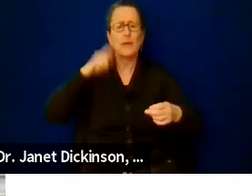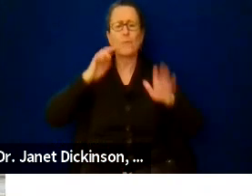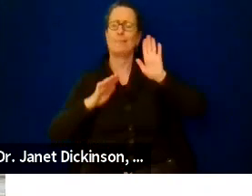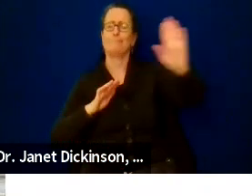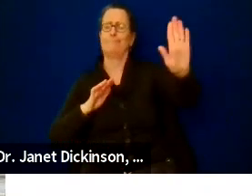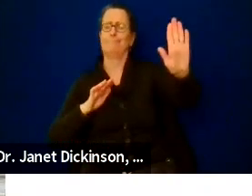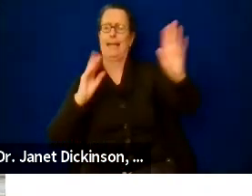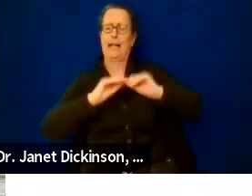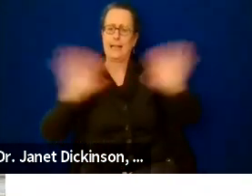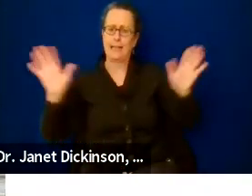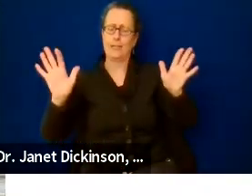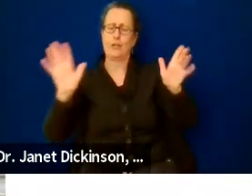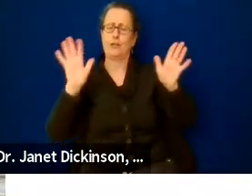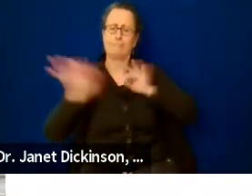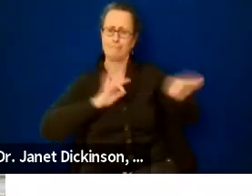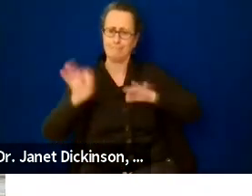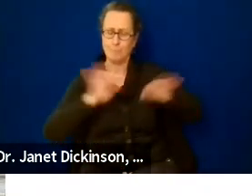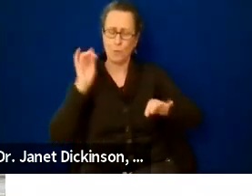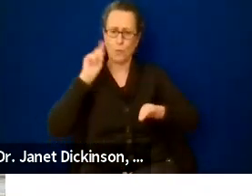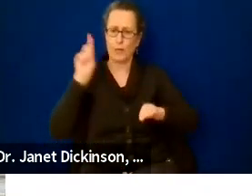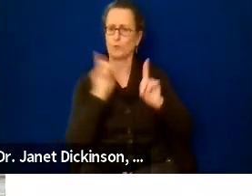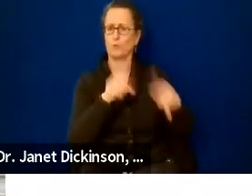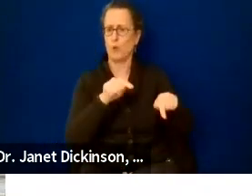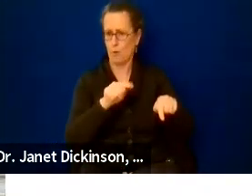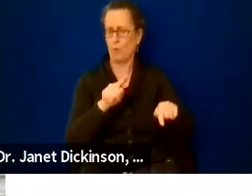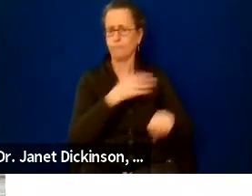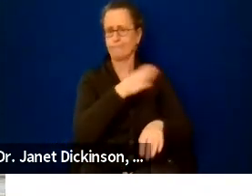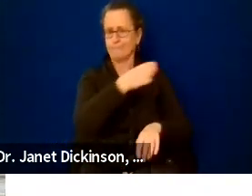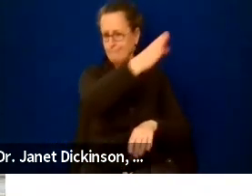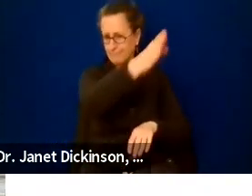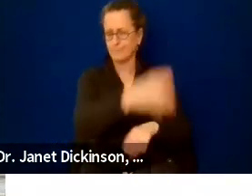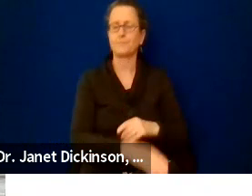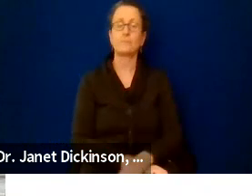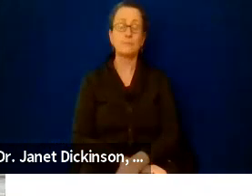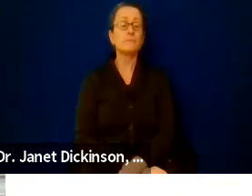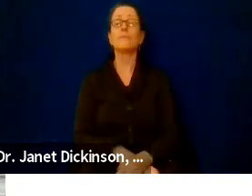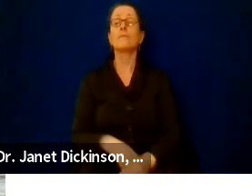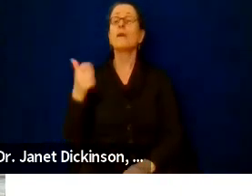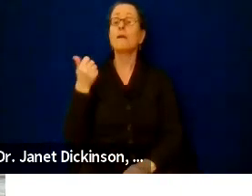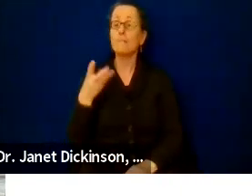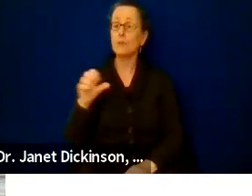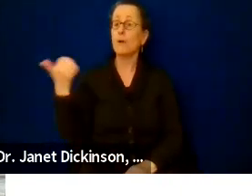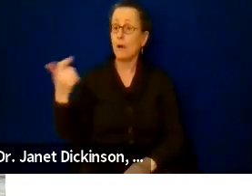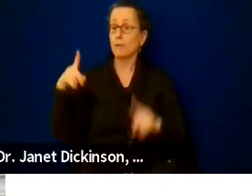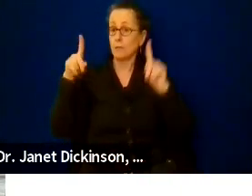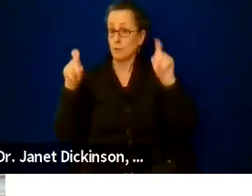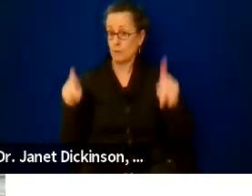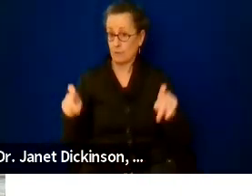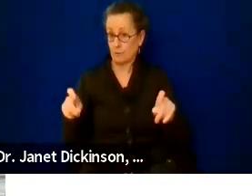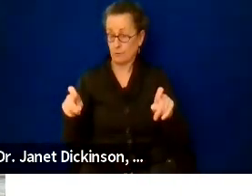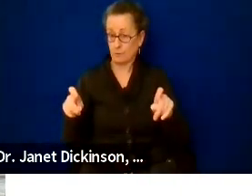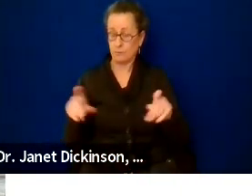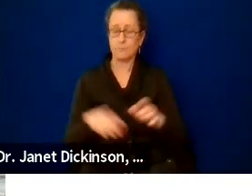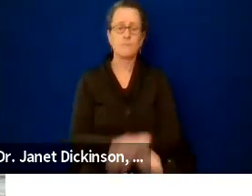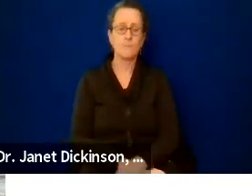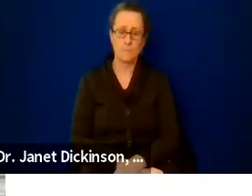follow. Thank you for that. There's a couple other questions that parents have come up with that are curious, especially if they're